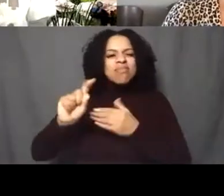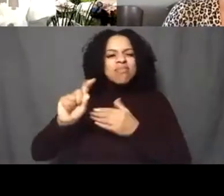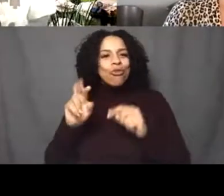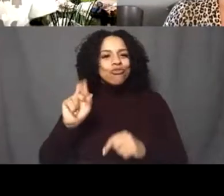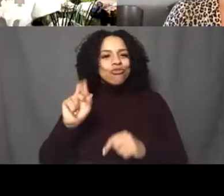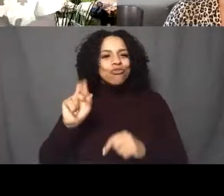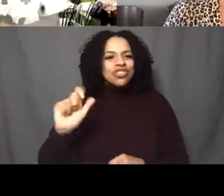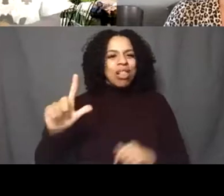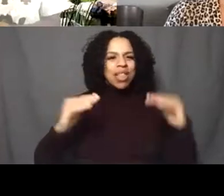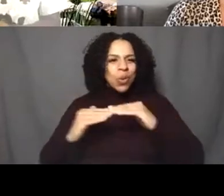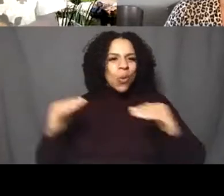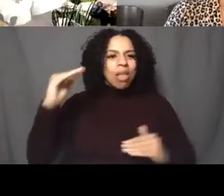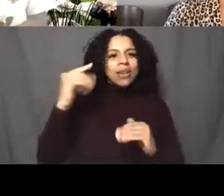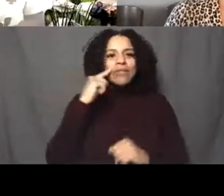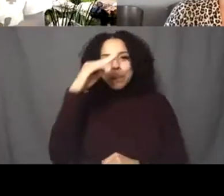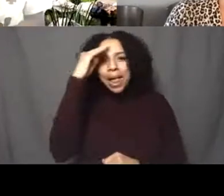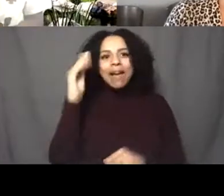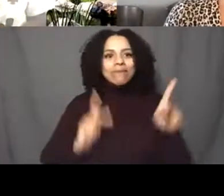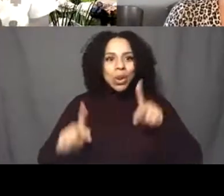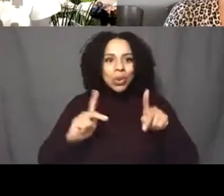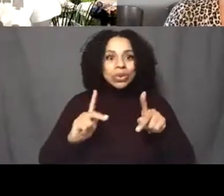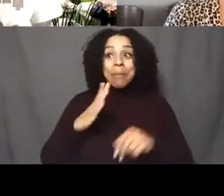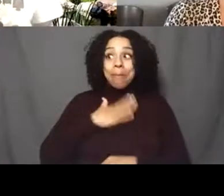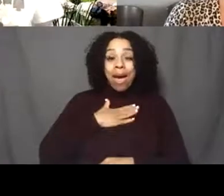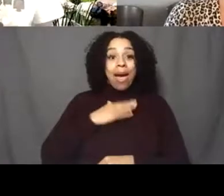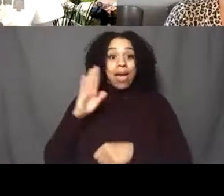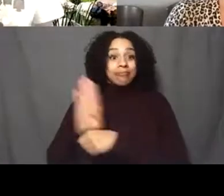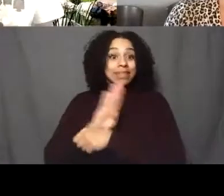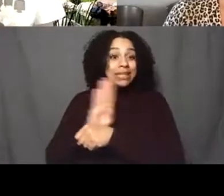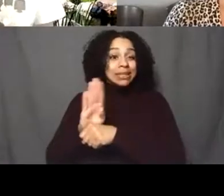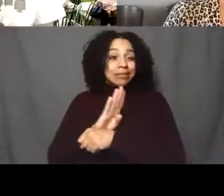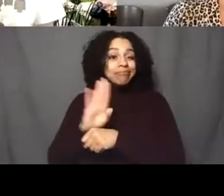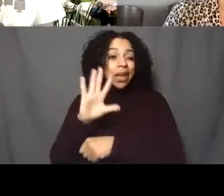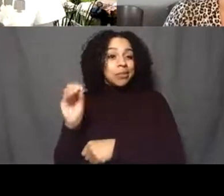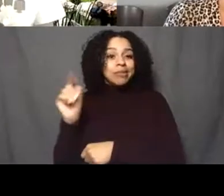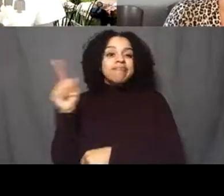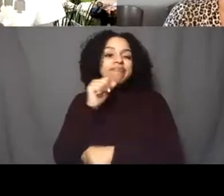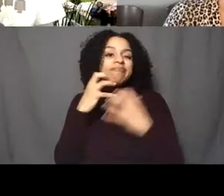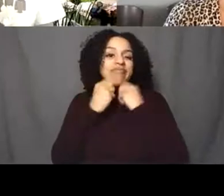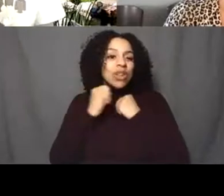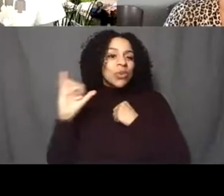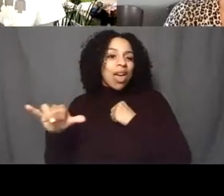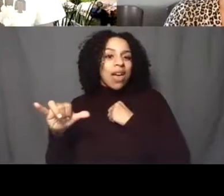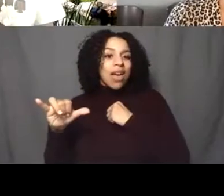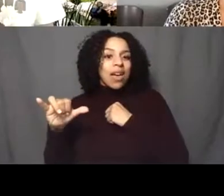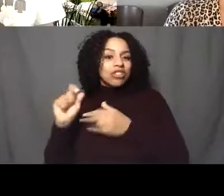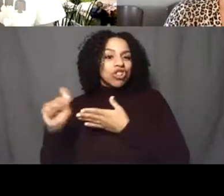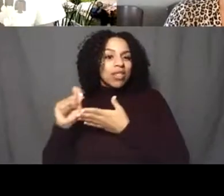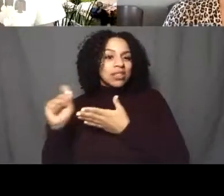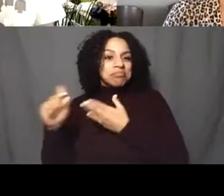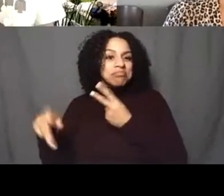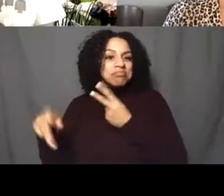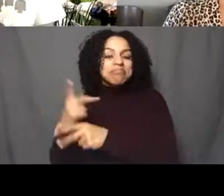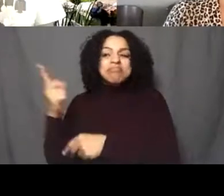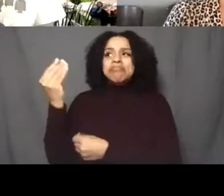folks, and my institution did not value that journalism. And they told me I was biased. They told me